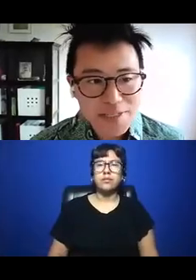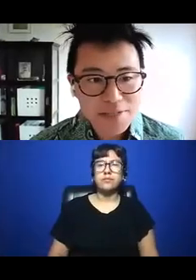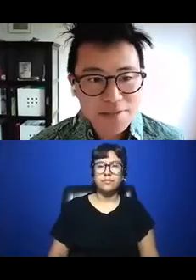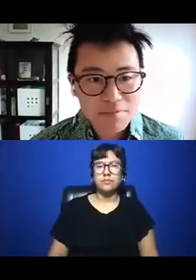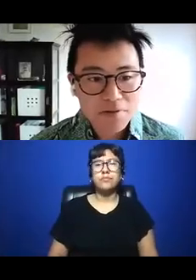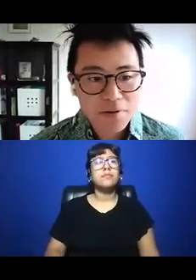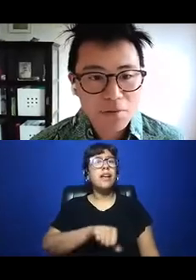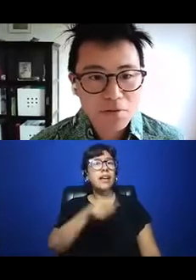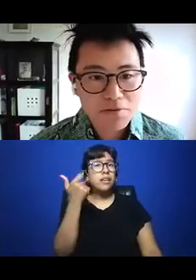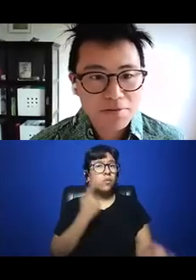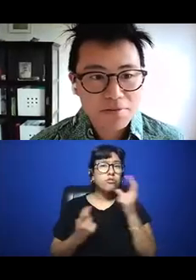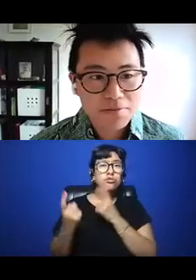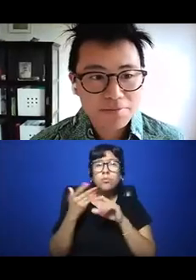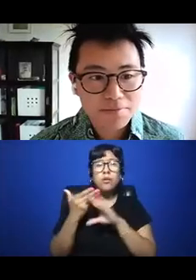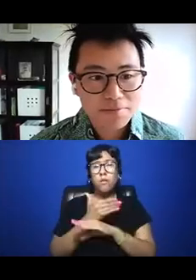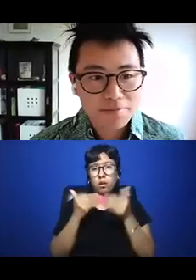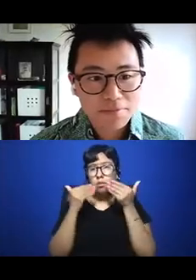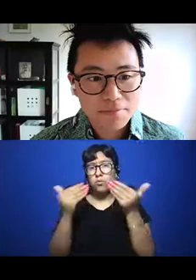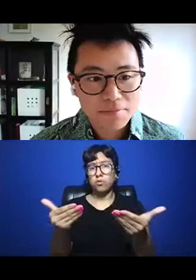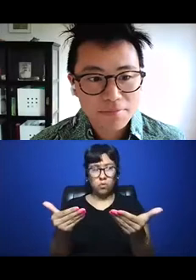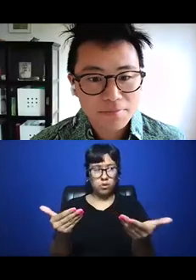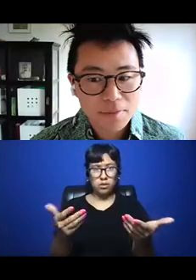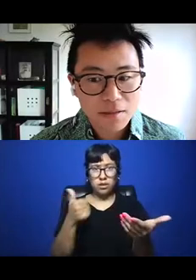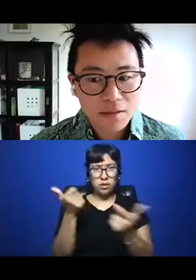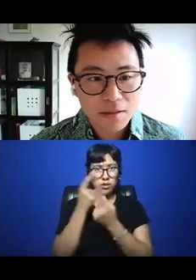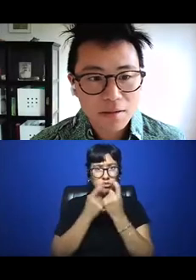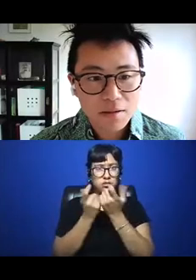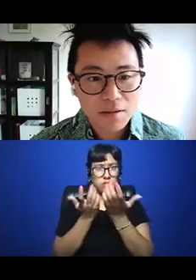Any questions before I move?